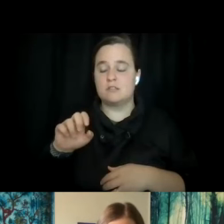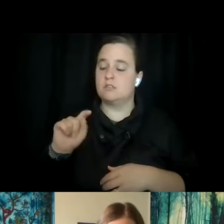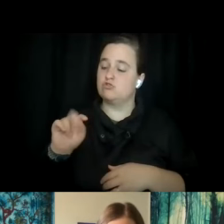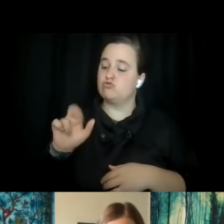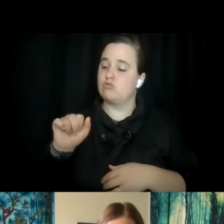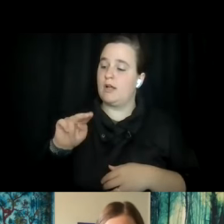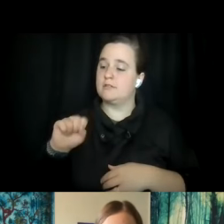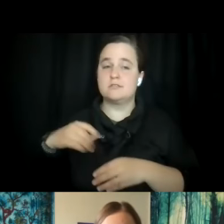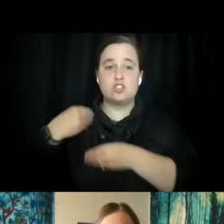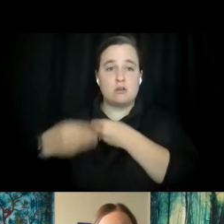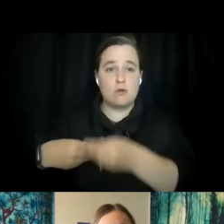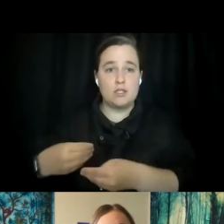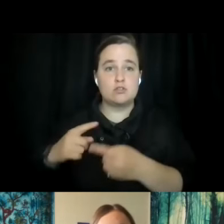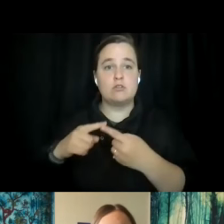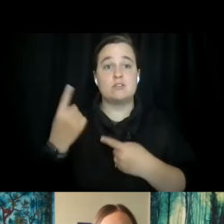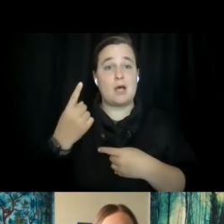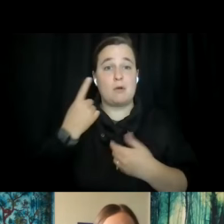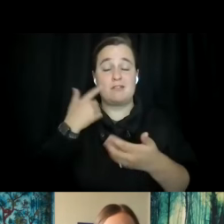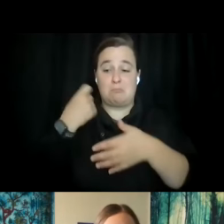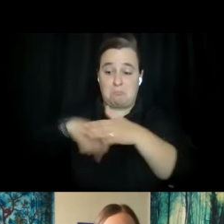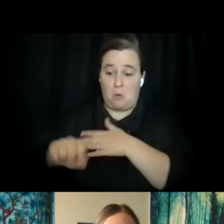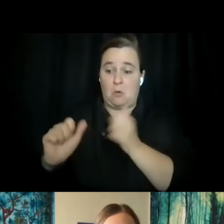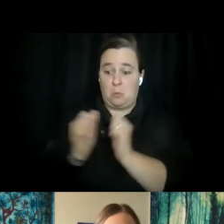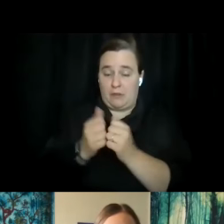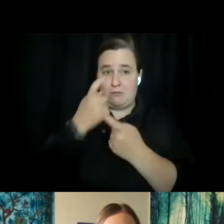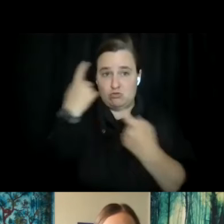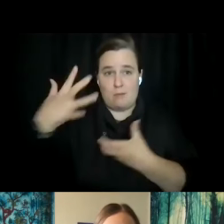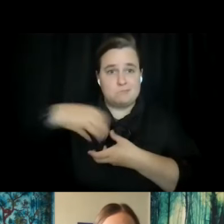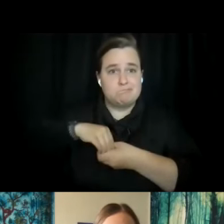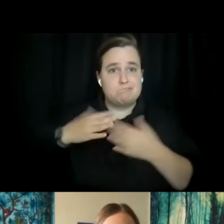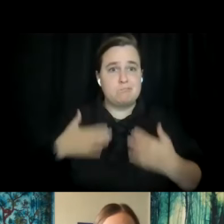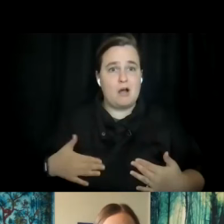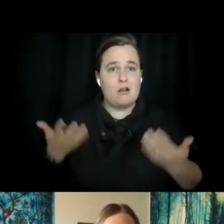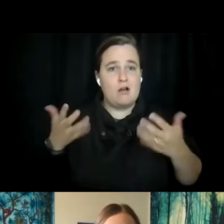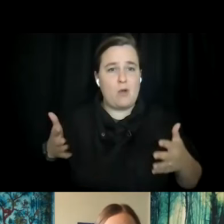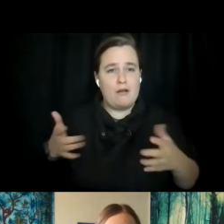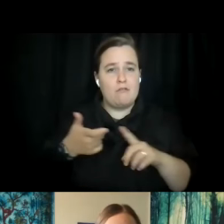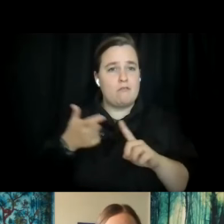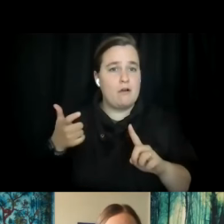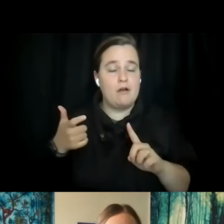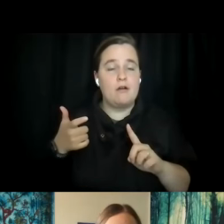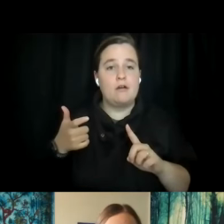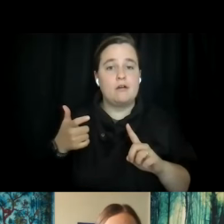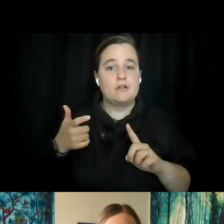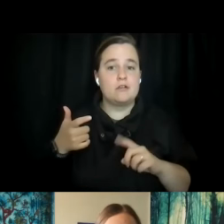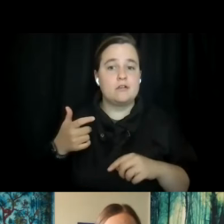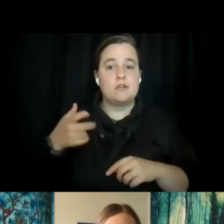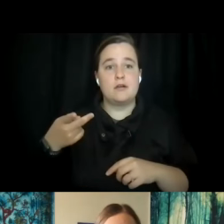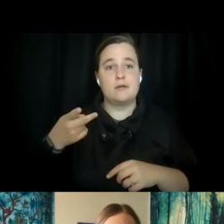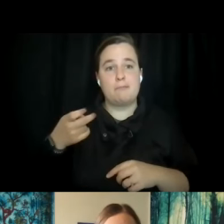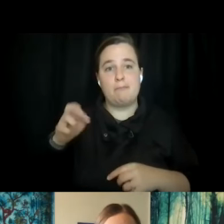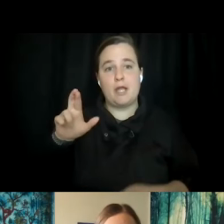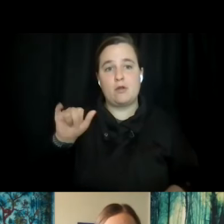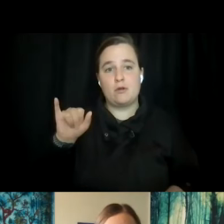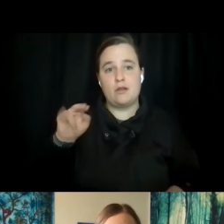somebody can be born with trauma in their body from either perinatal trauma or